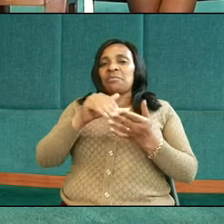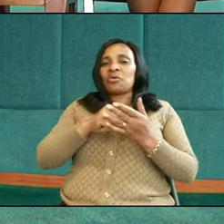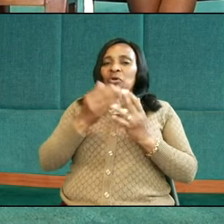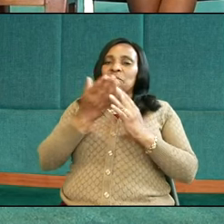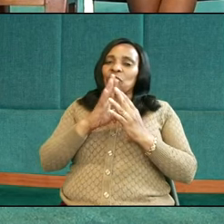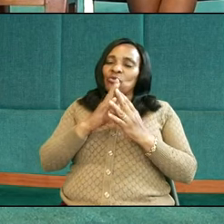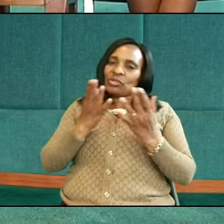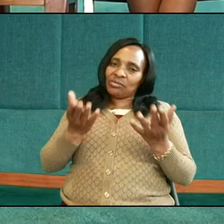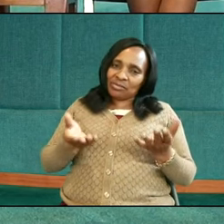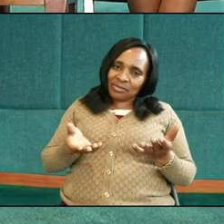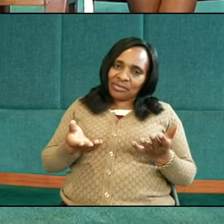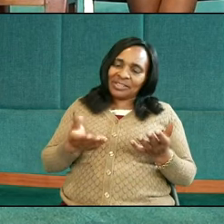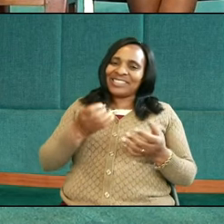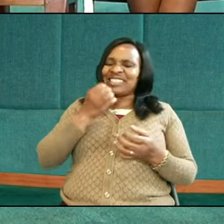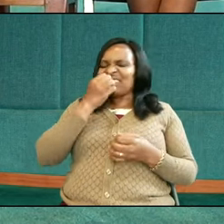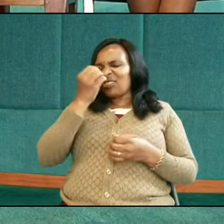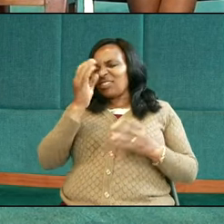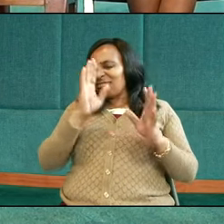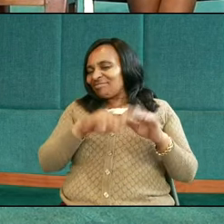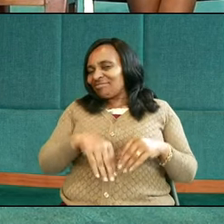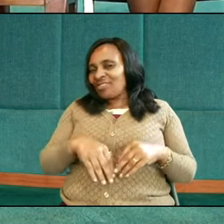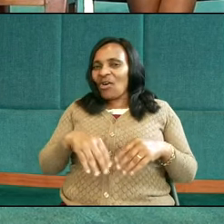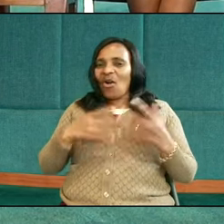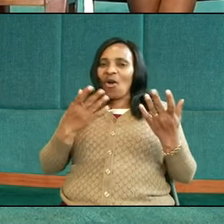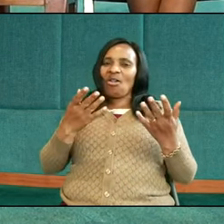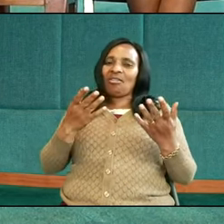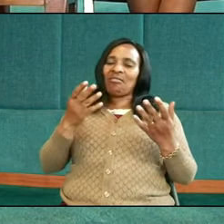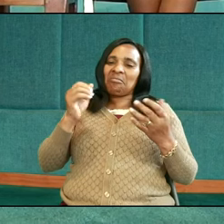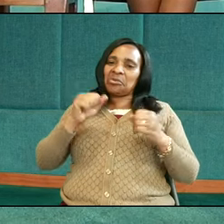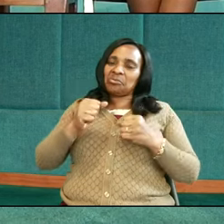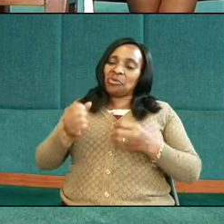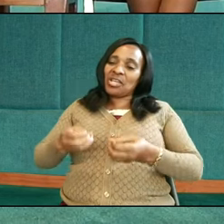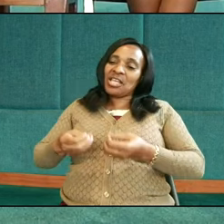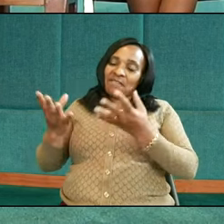between ignoring it and the last one.